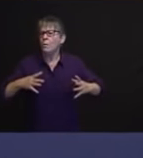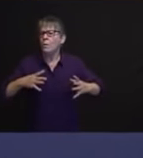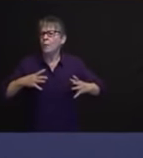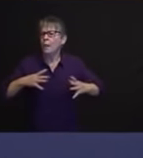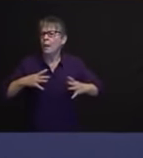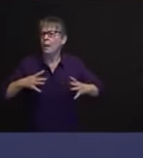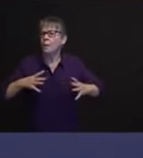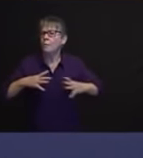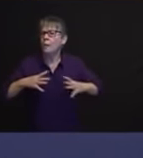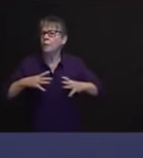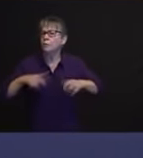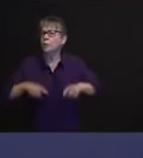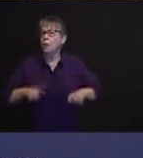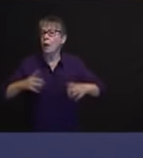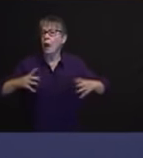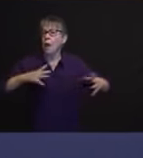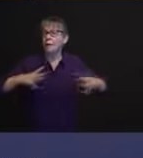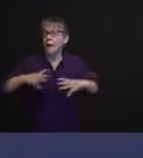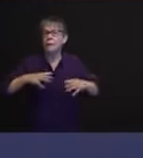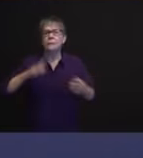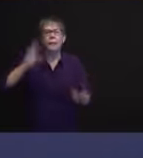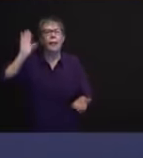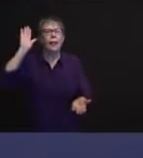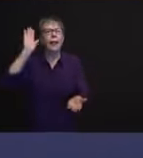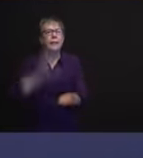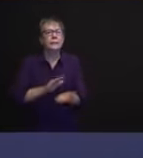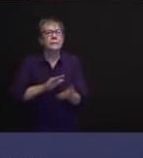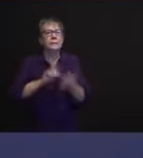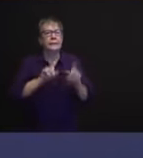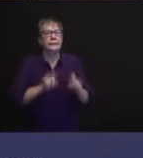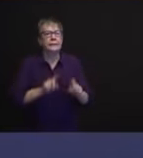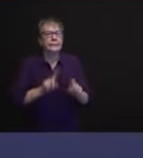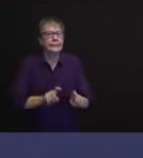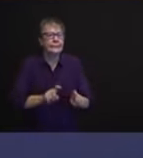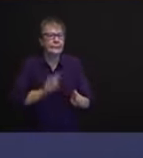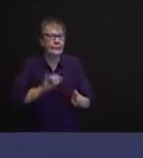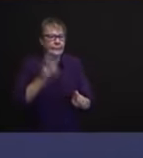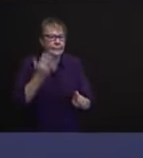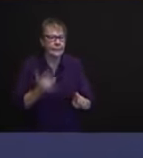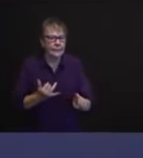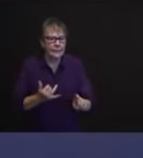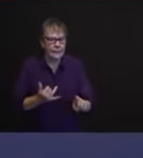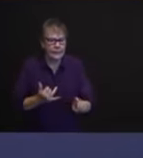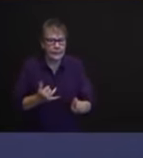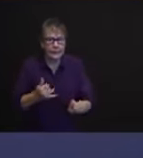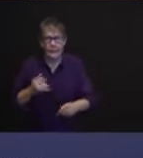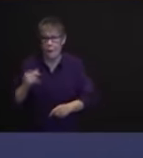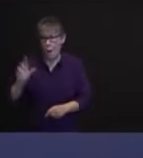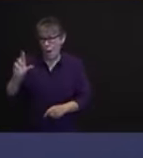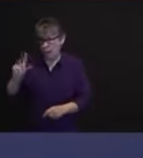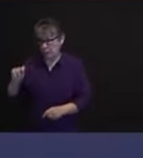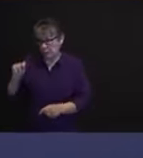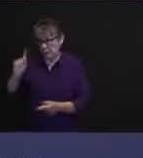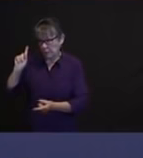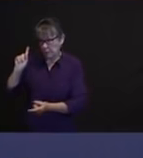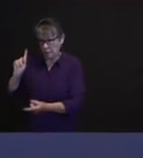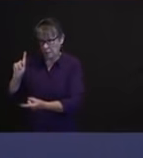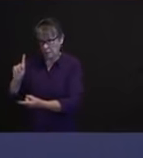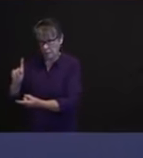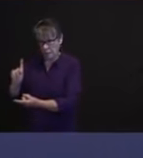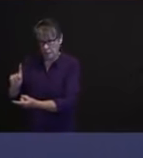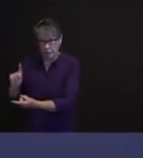somewhat distorted, versus a rate of transmission, to Brent's question, which has come down each of the